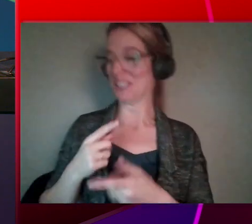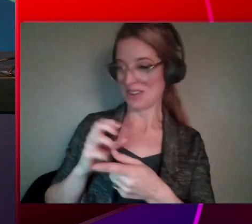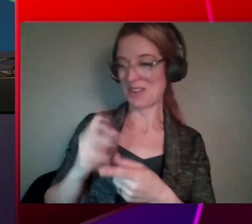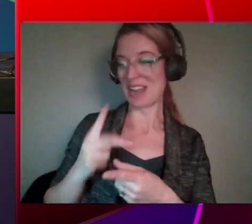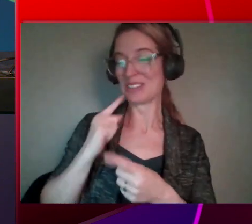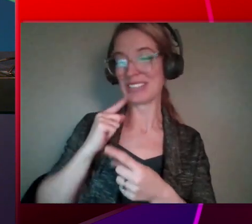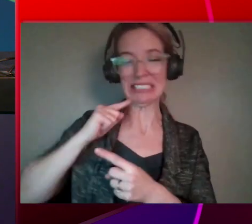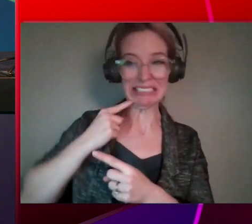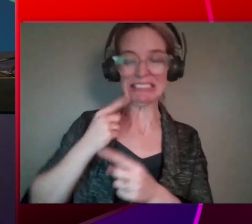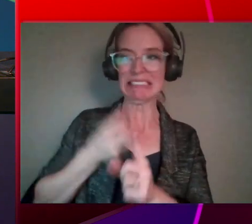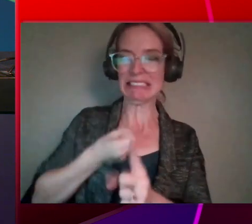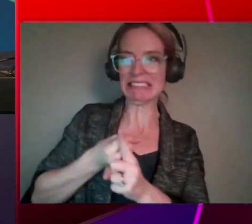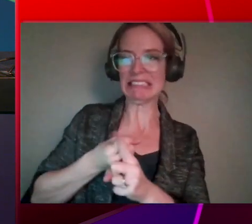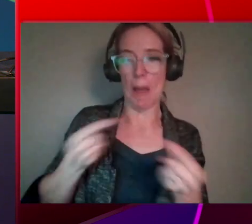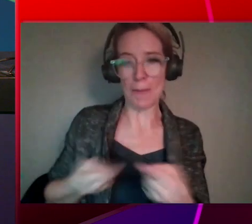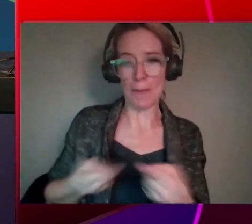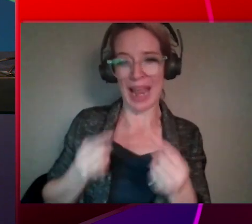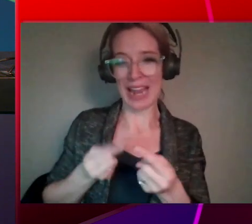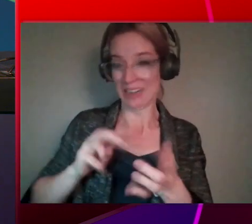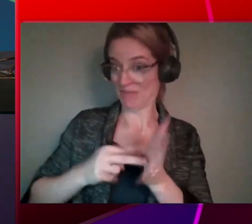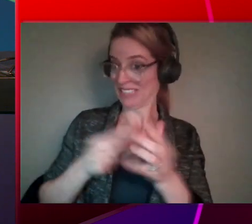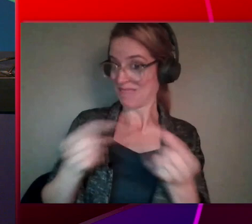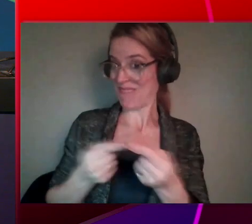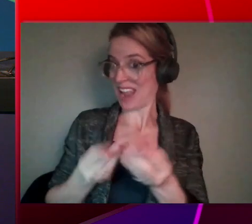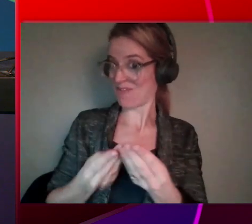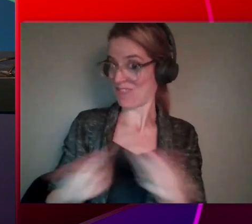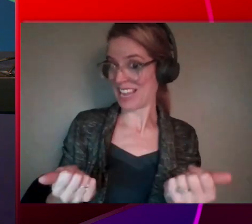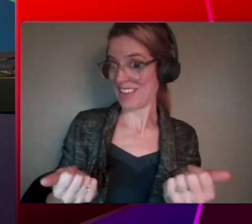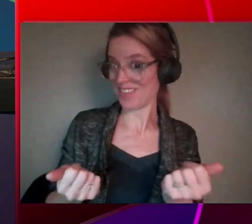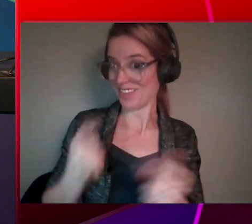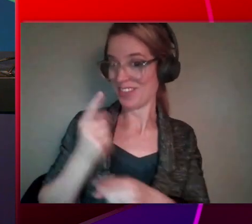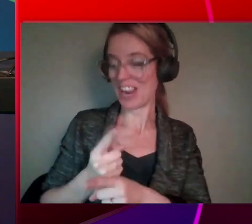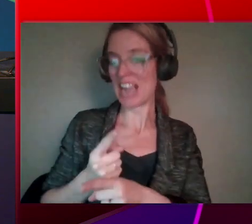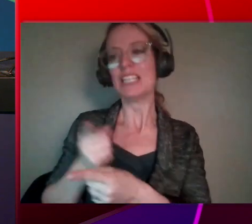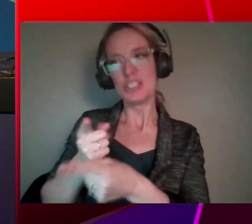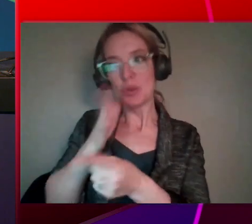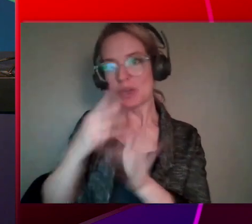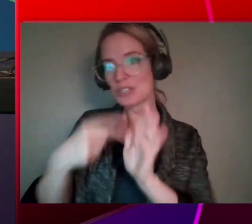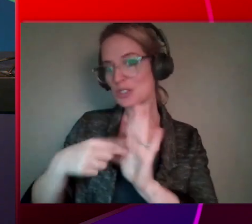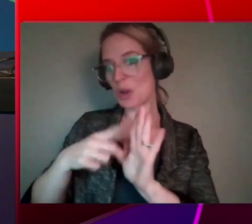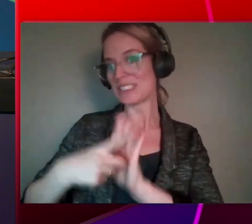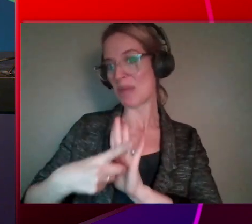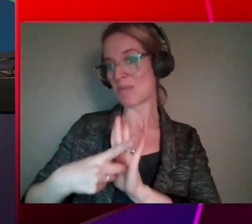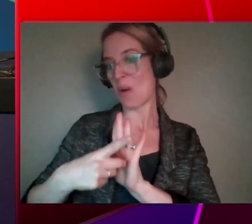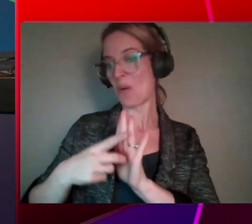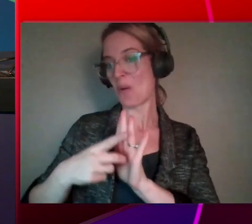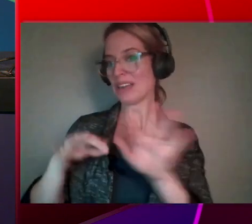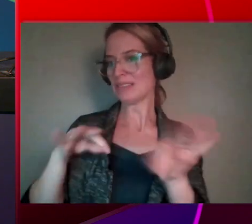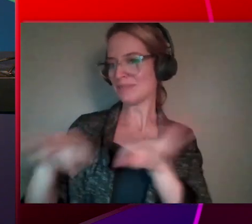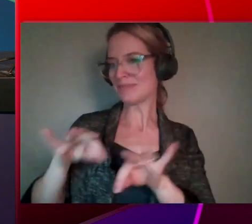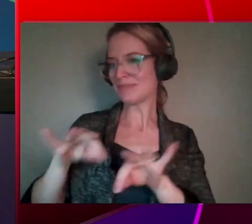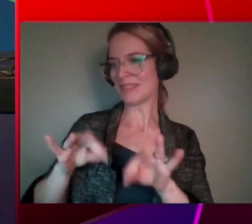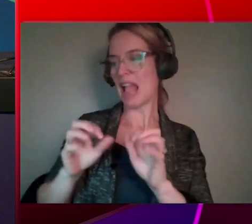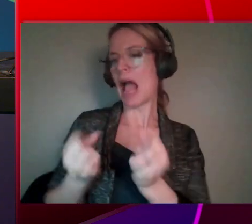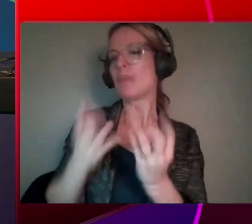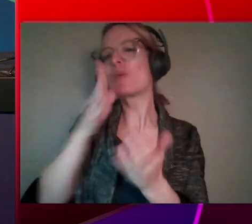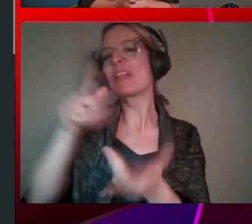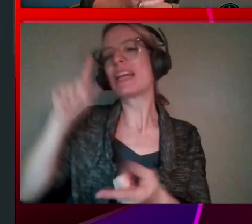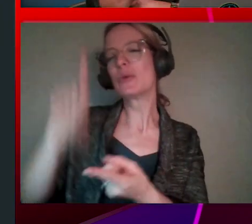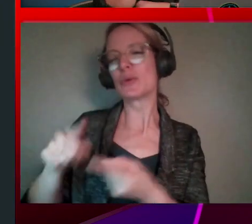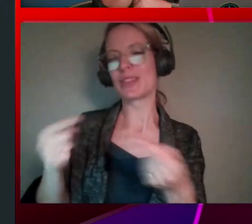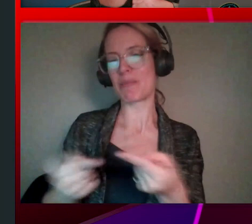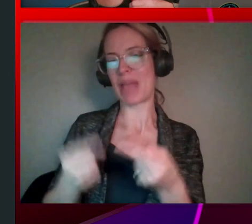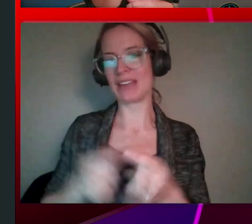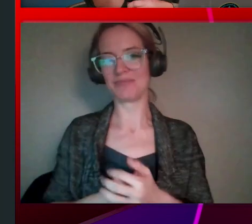demo, and you're going to show us just how much of a pain relief this is. Yeah. So what we're looking at here is a